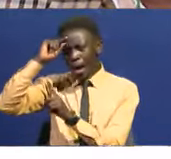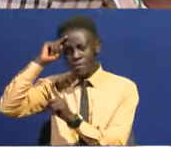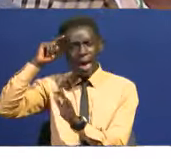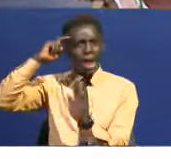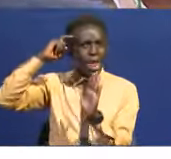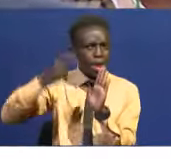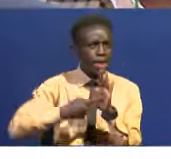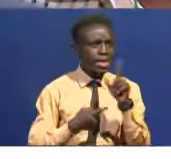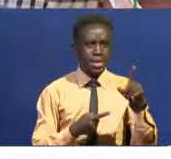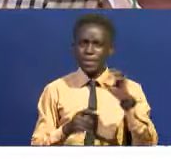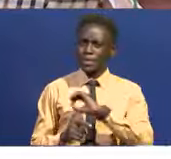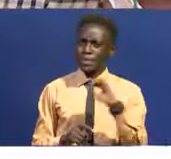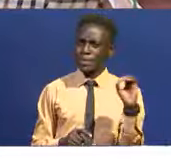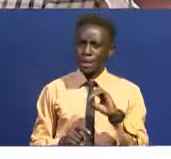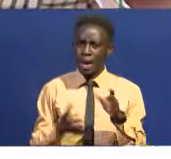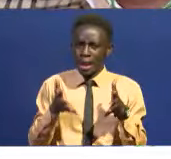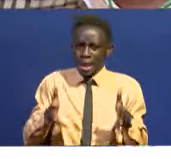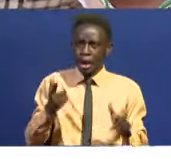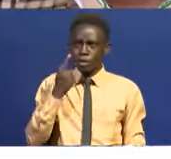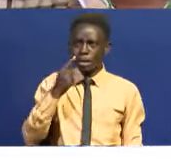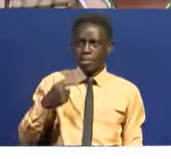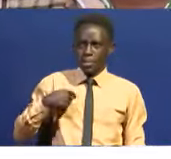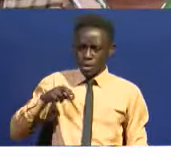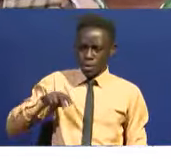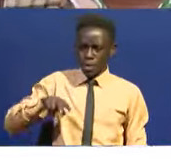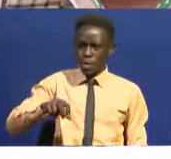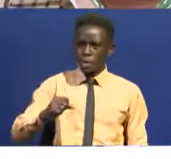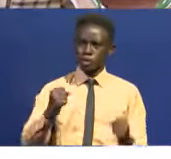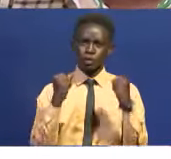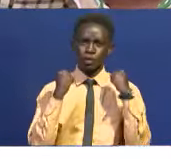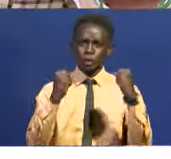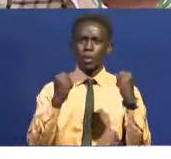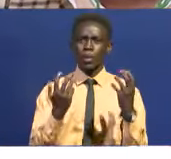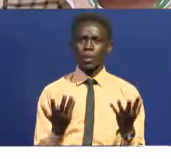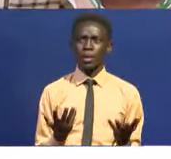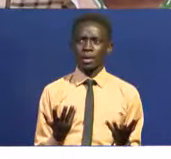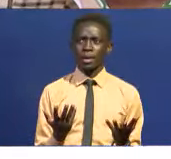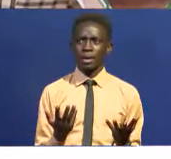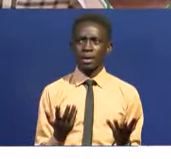sasa, mimi ninatembea na nguvu. Nimepepa